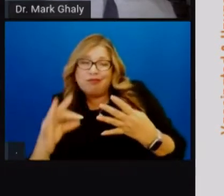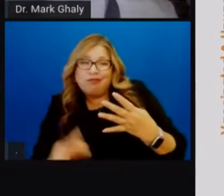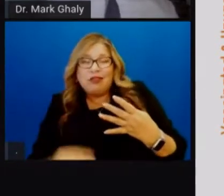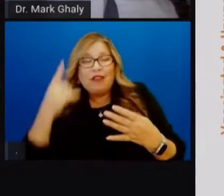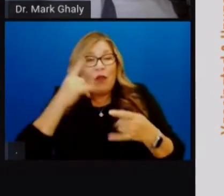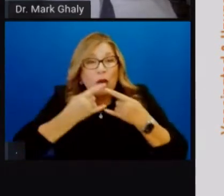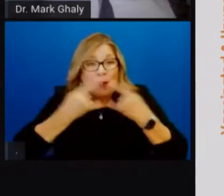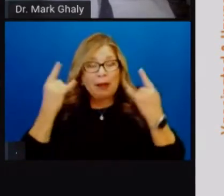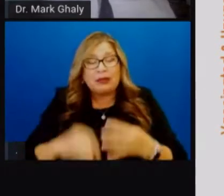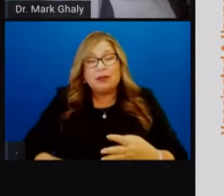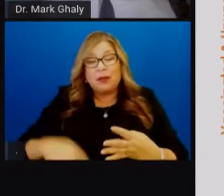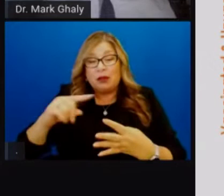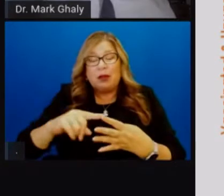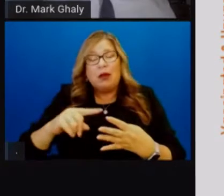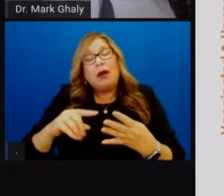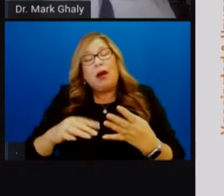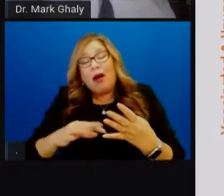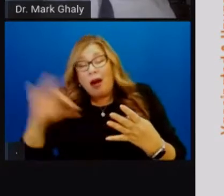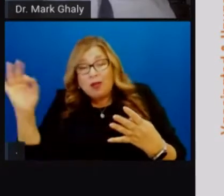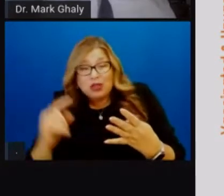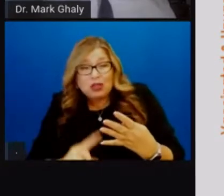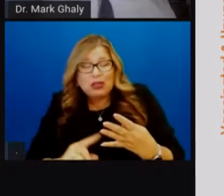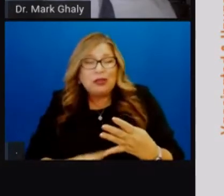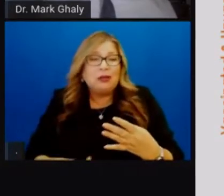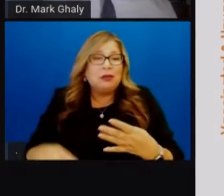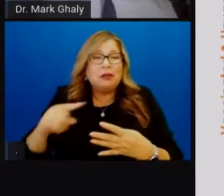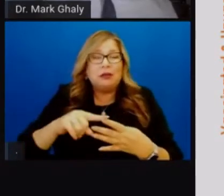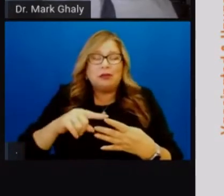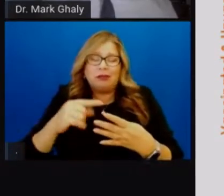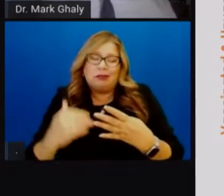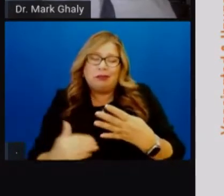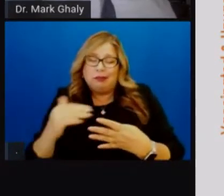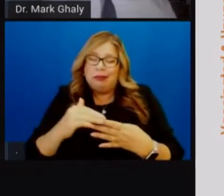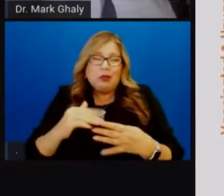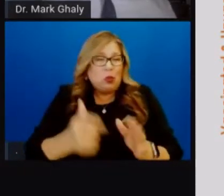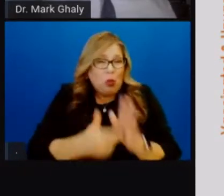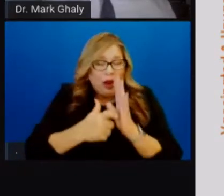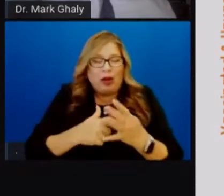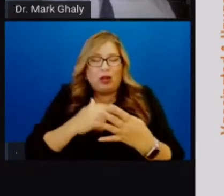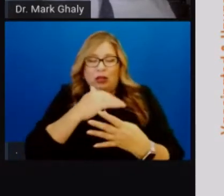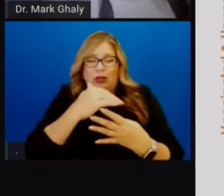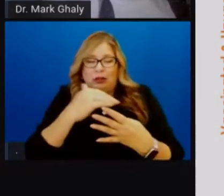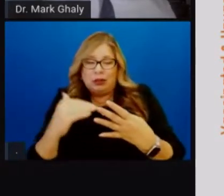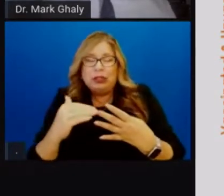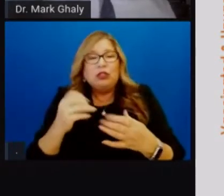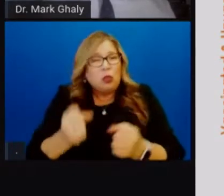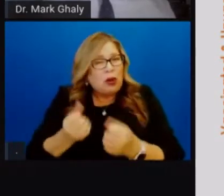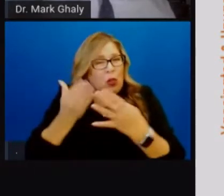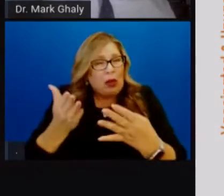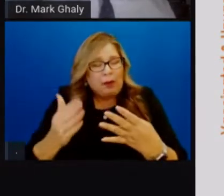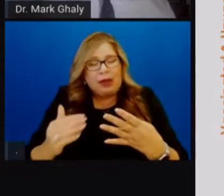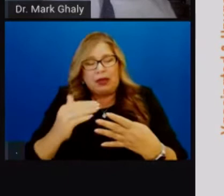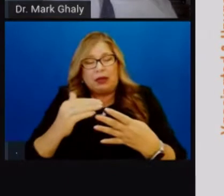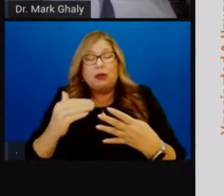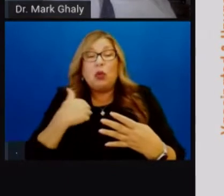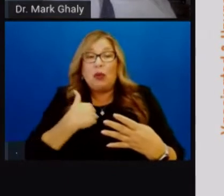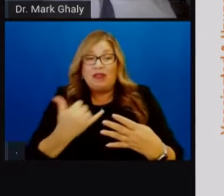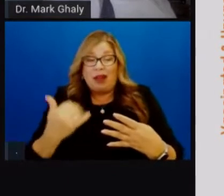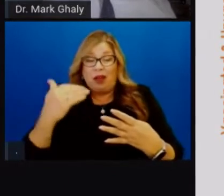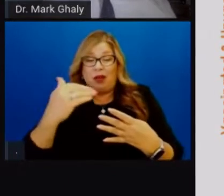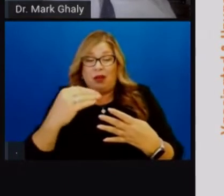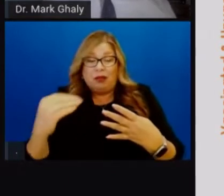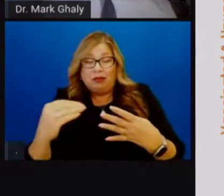1, required level 4, 2 in the middle, recommended and strongly recommended. So California is moving from level 4 to level 3 for